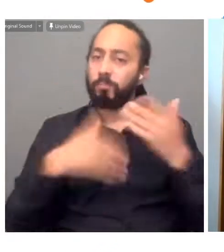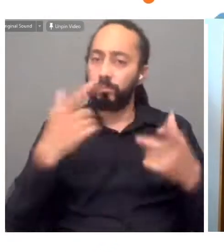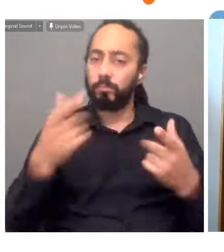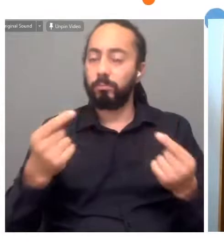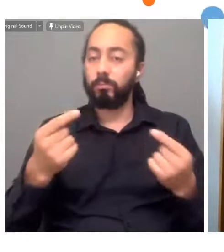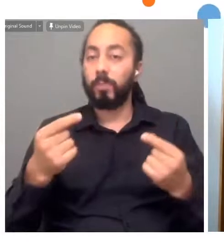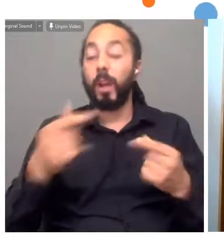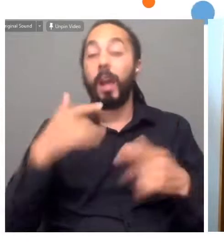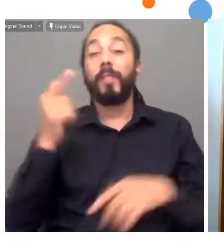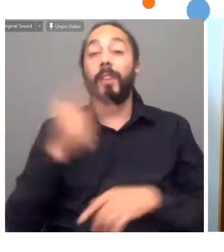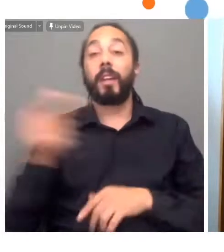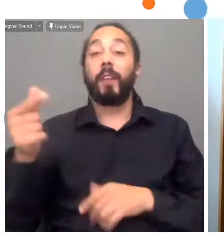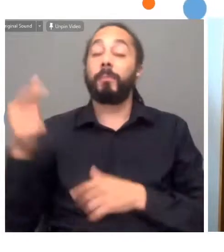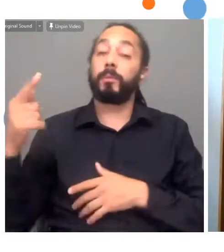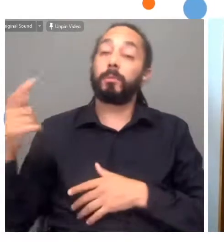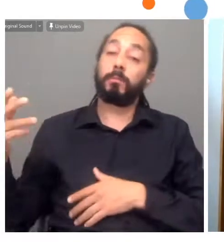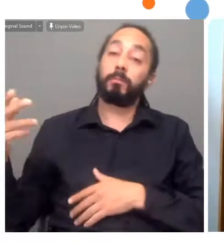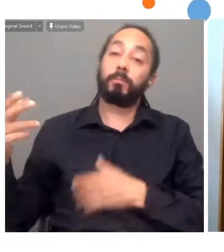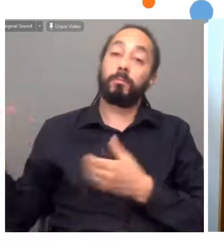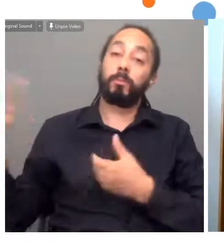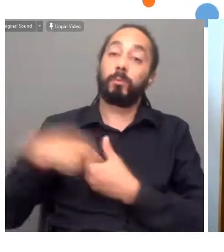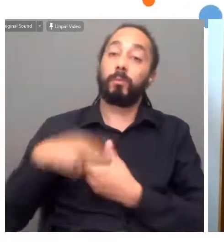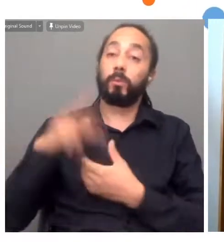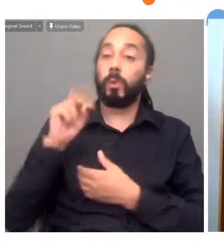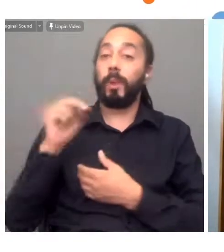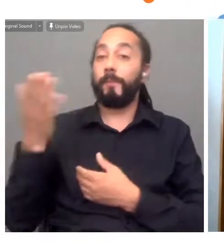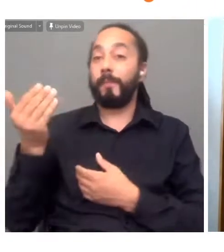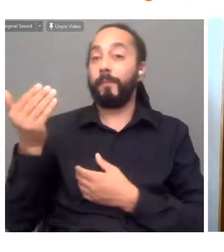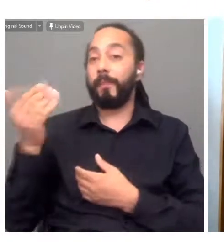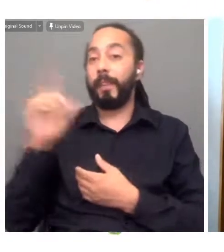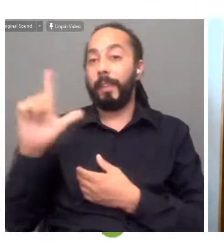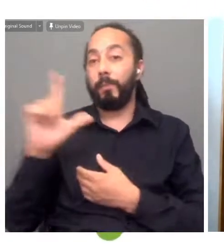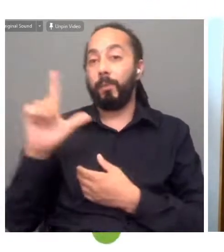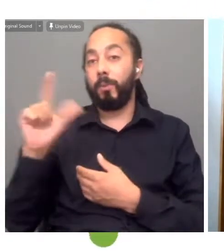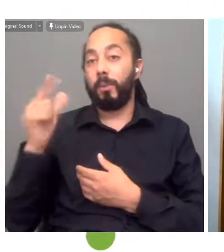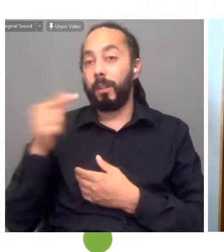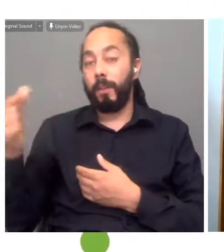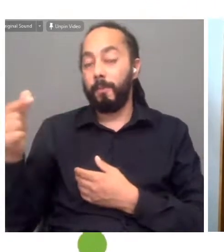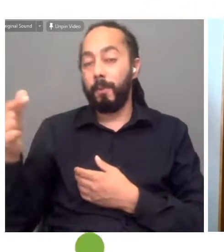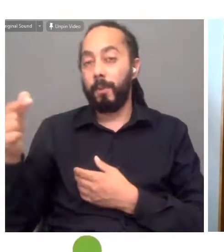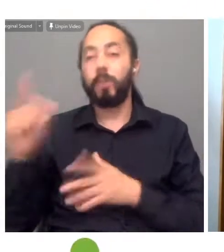2015, the diversity, so underrepresented